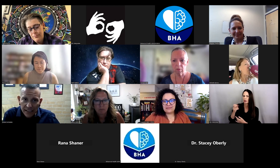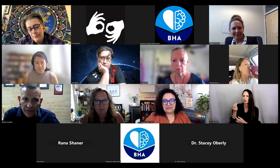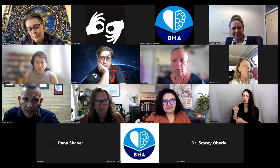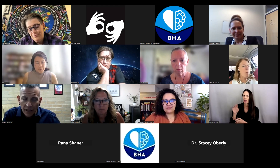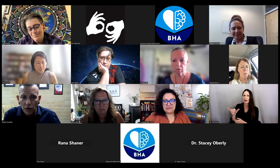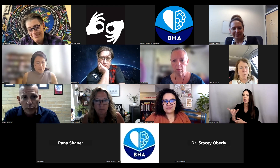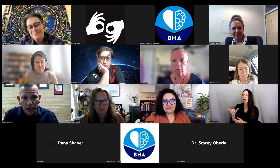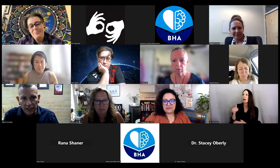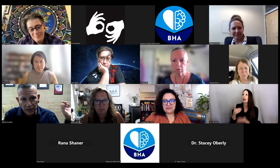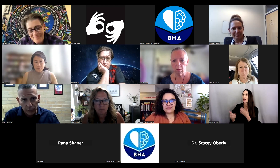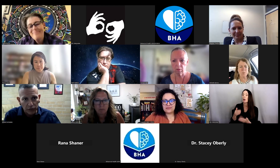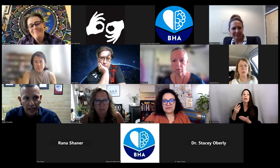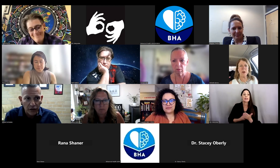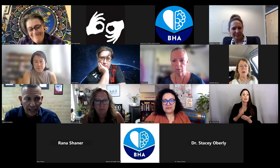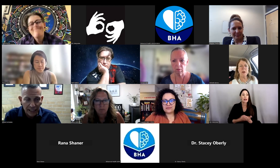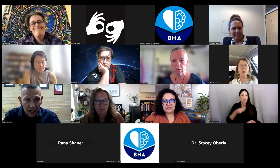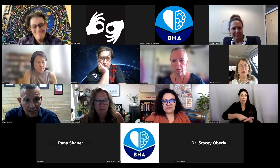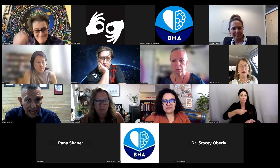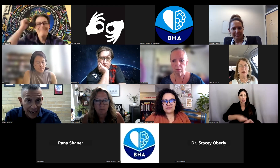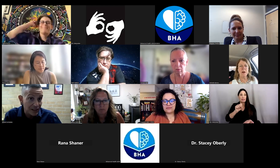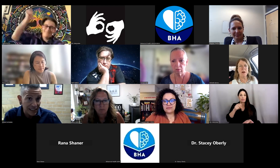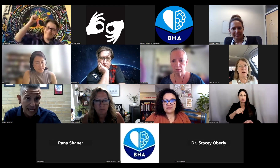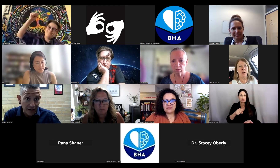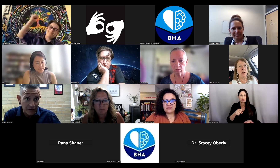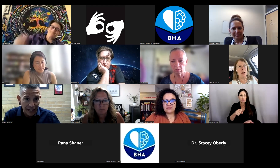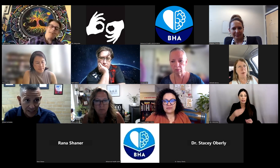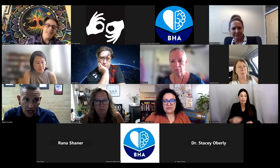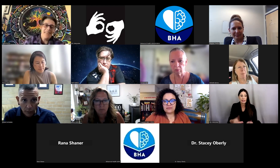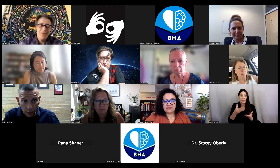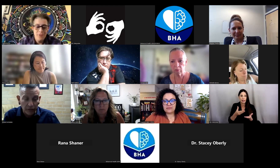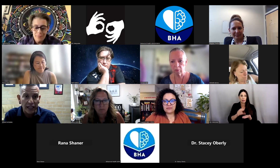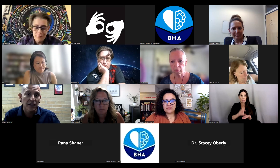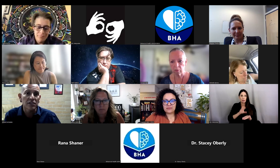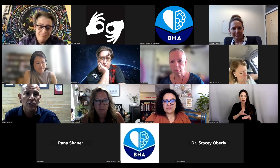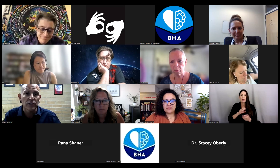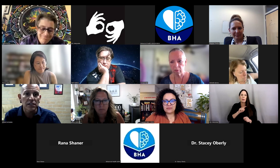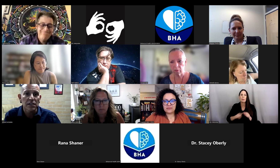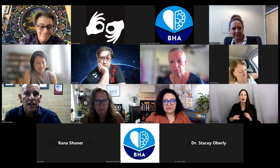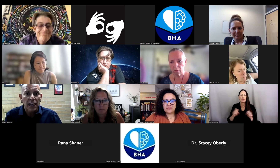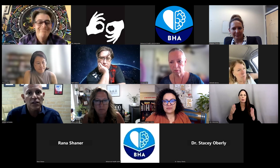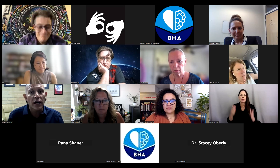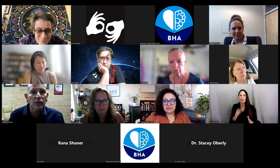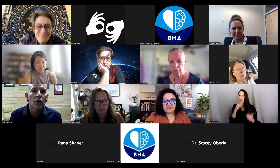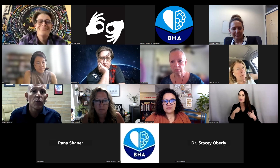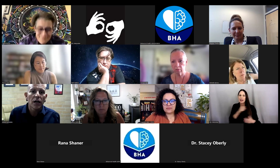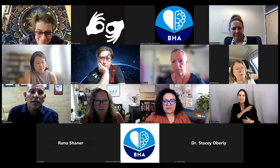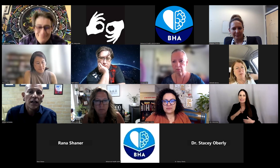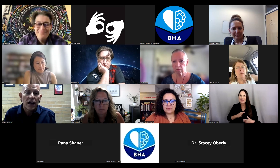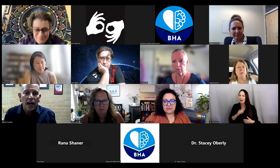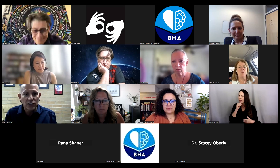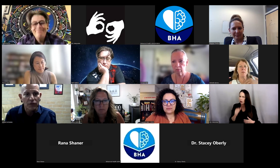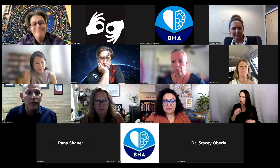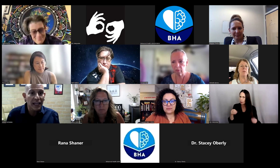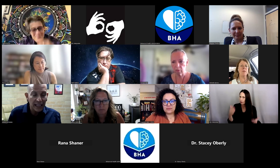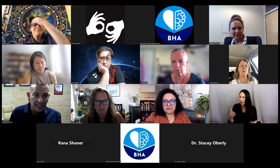is given, but the provider doesn't have staff and is not providing the service. And so I don't know what,